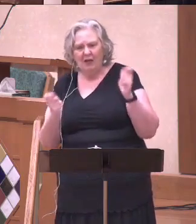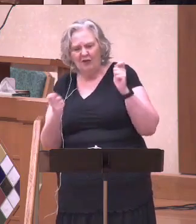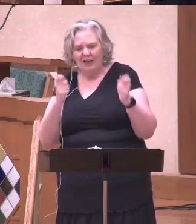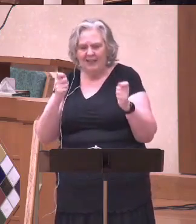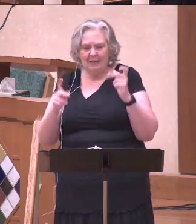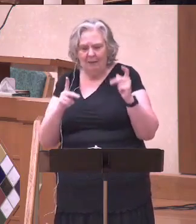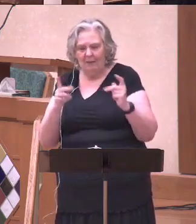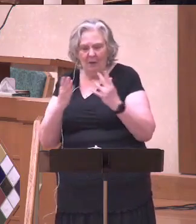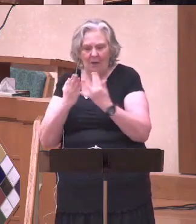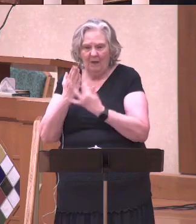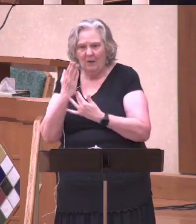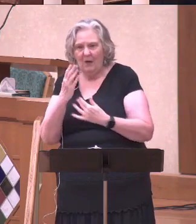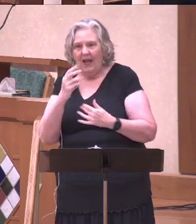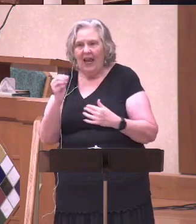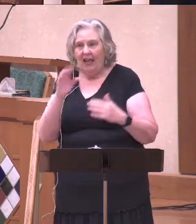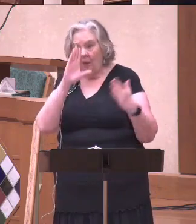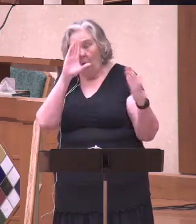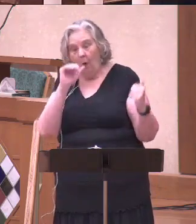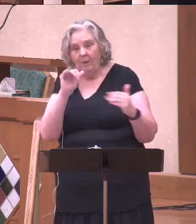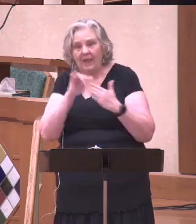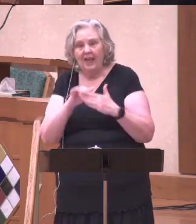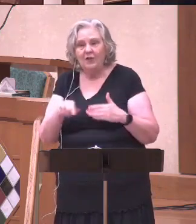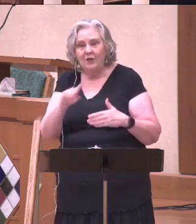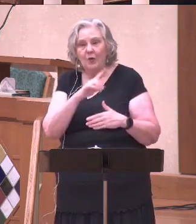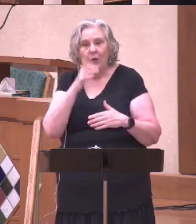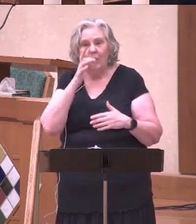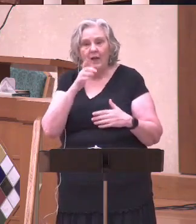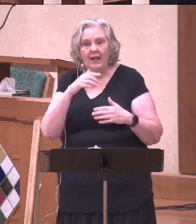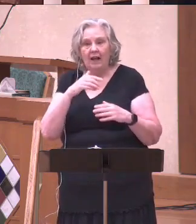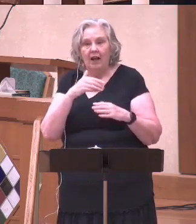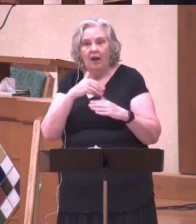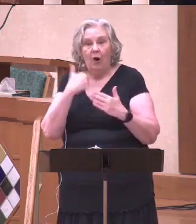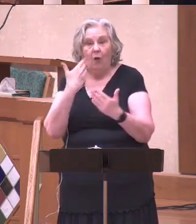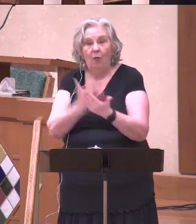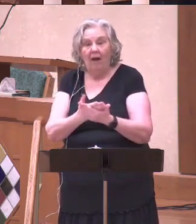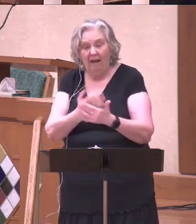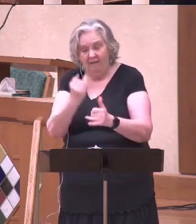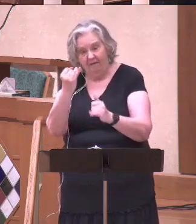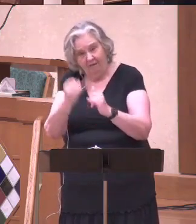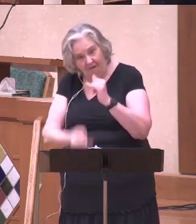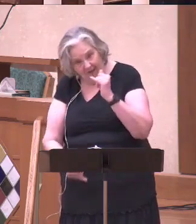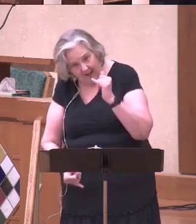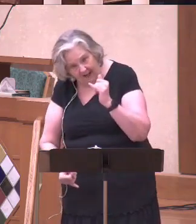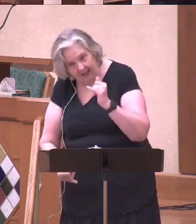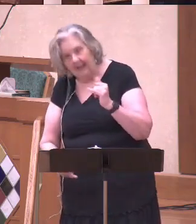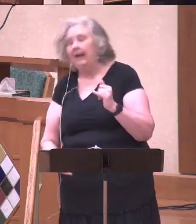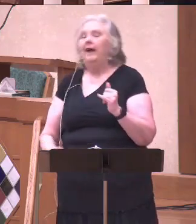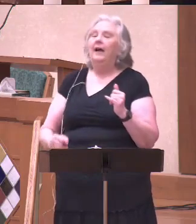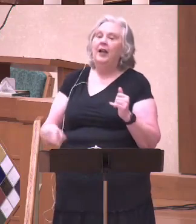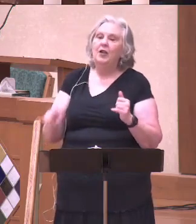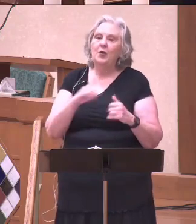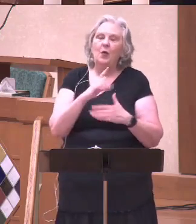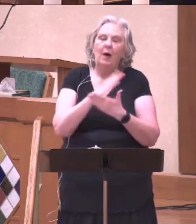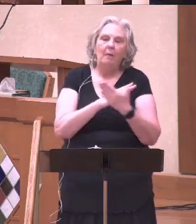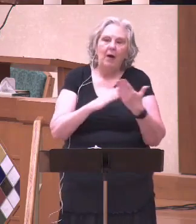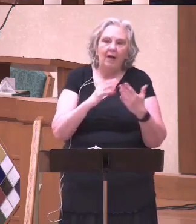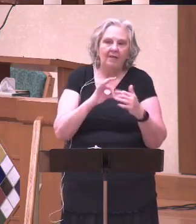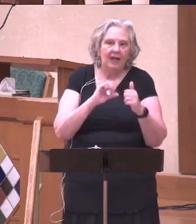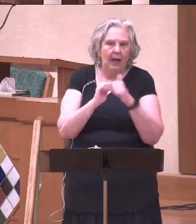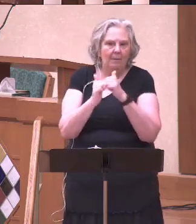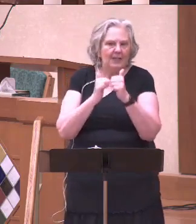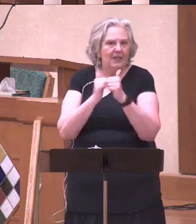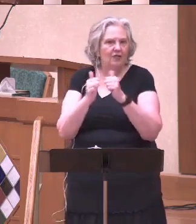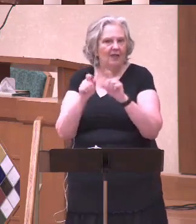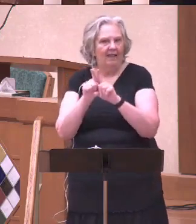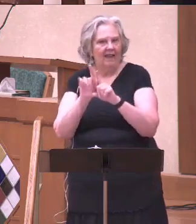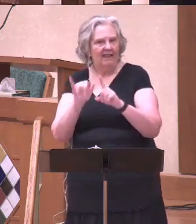went through. And the hope is that you would reach the finish line, right? Well, if you are a part of a competition like this,